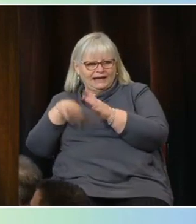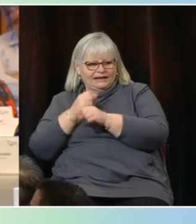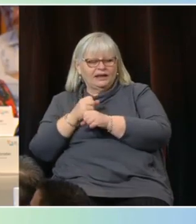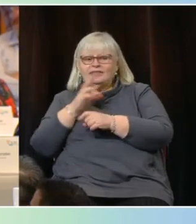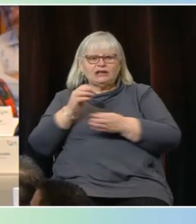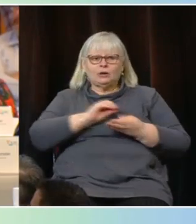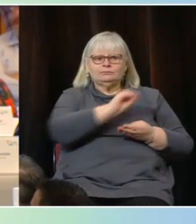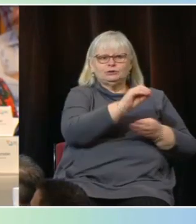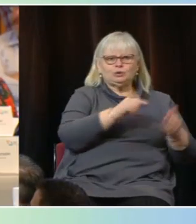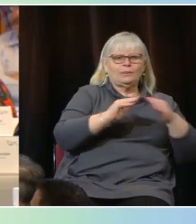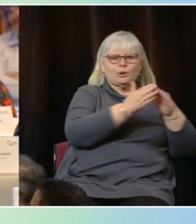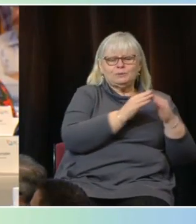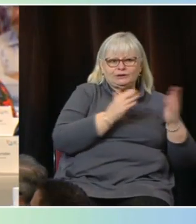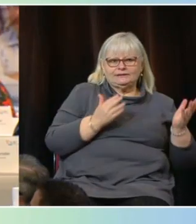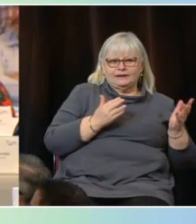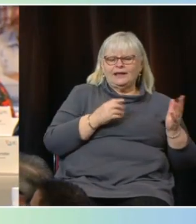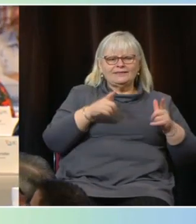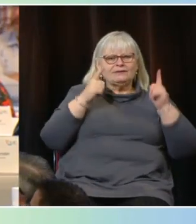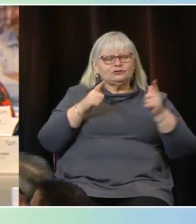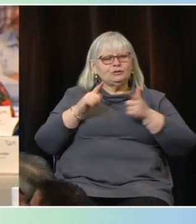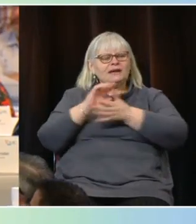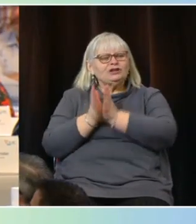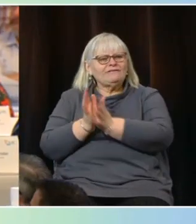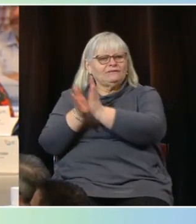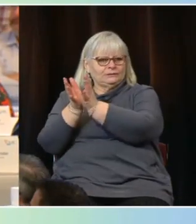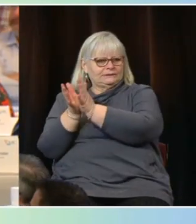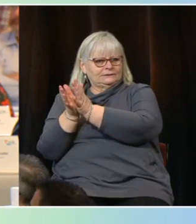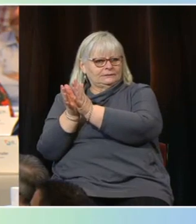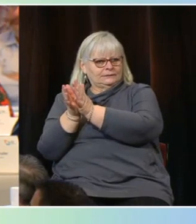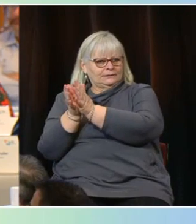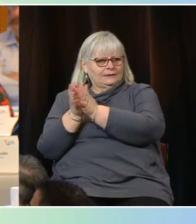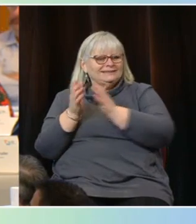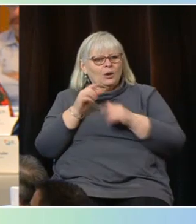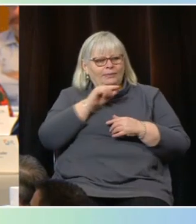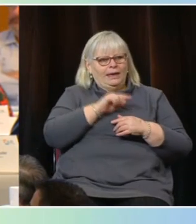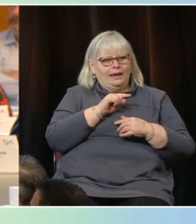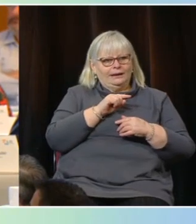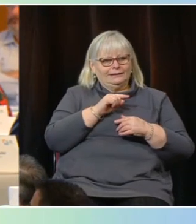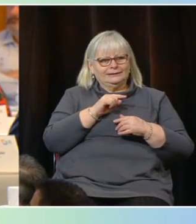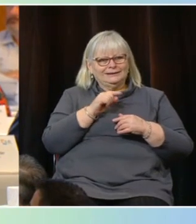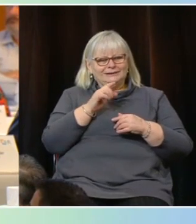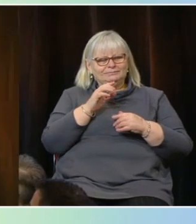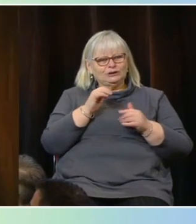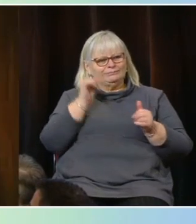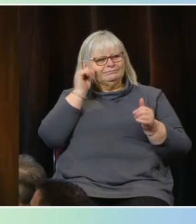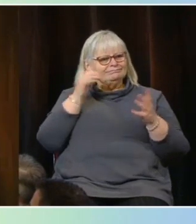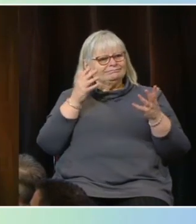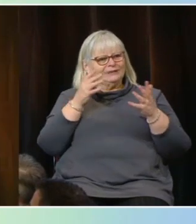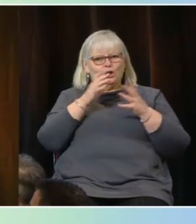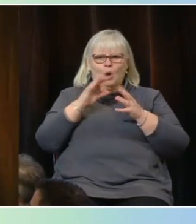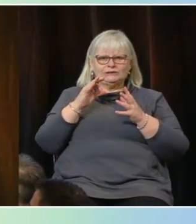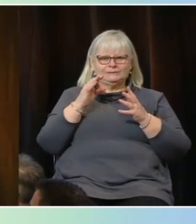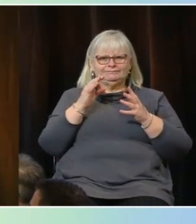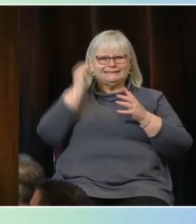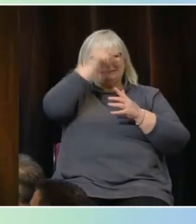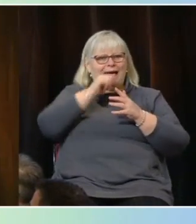disproportionate access and influence are economic as well as Integrity reforms it's also why a market design and commissioning